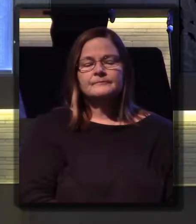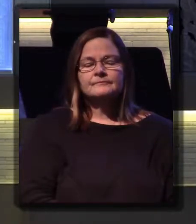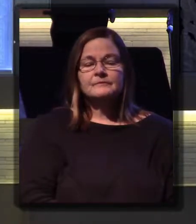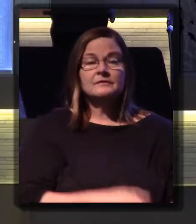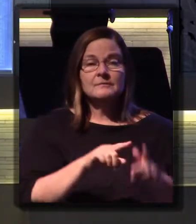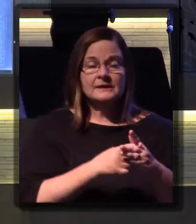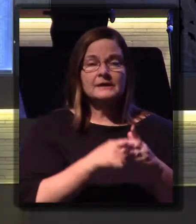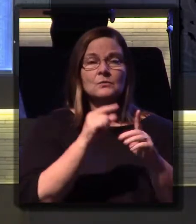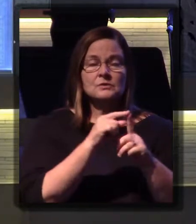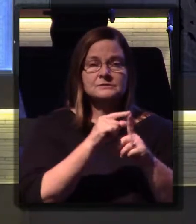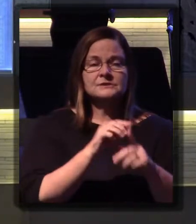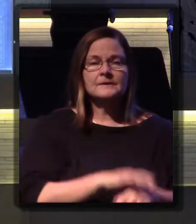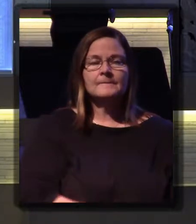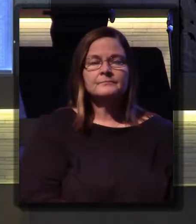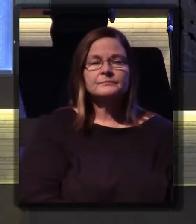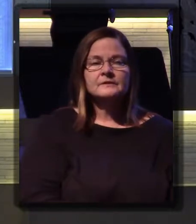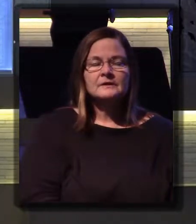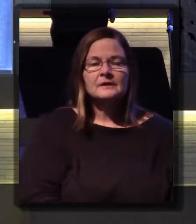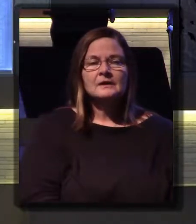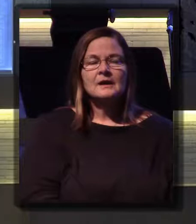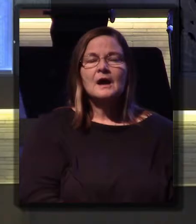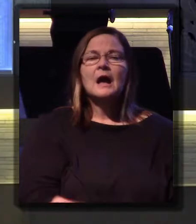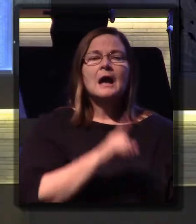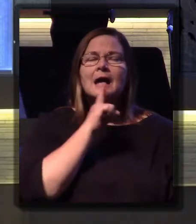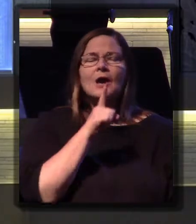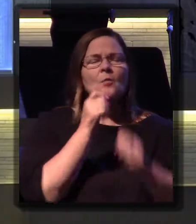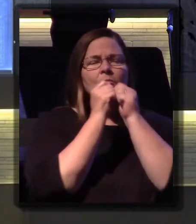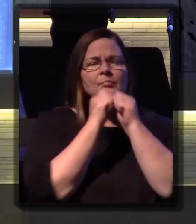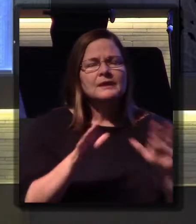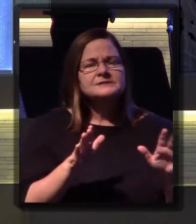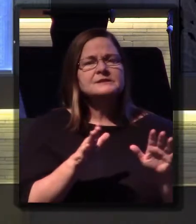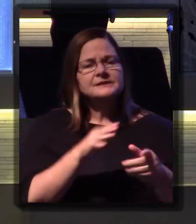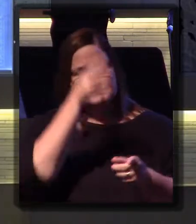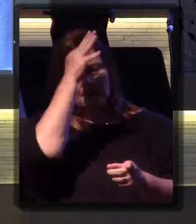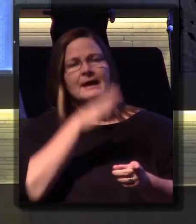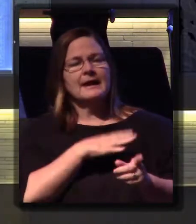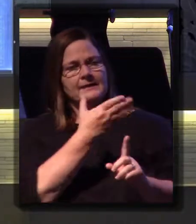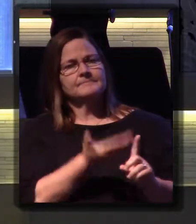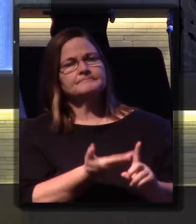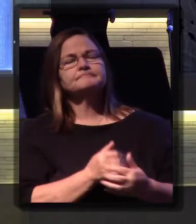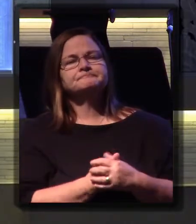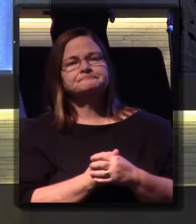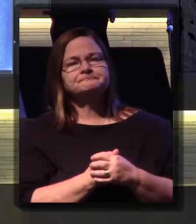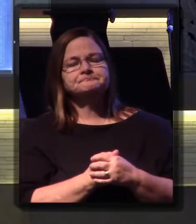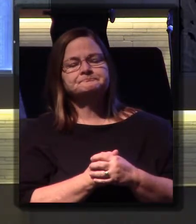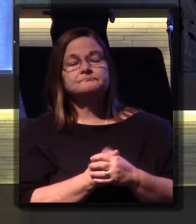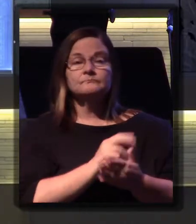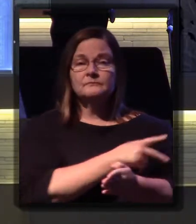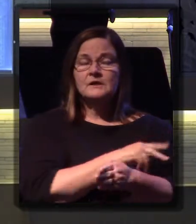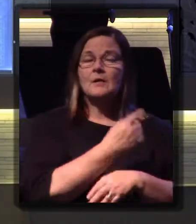1 tells us of the blessed man. Opening words, Ashrei Ha'ish.